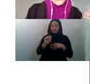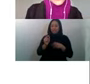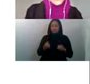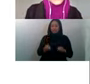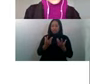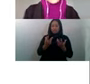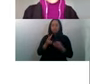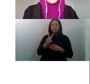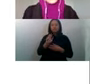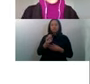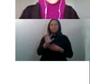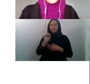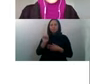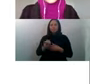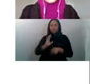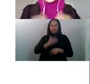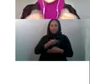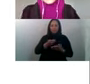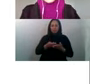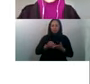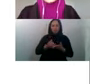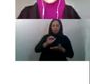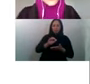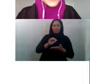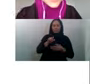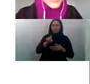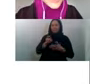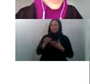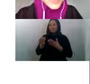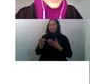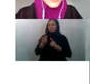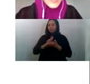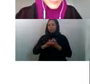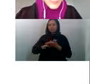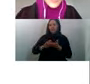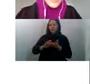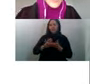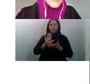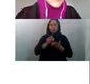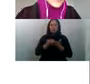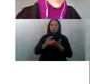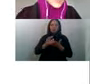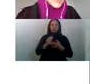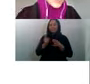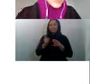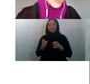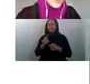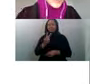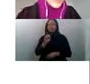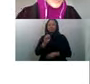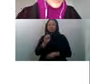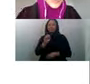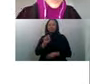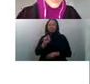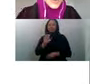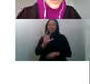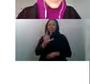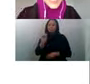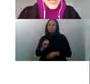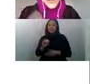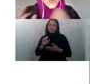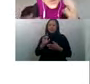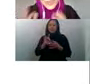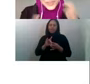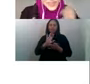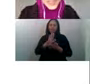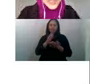Muslims have to give a way to purify their wealth. have to give 2.5% of their wealth.